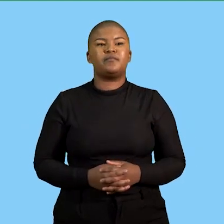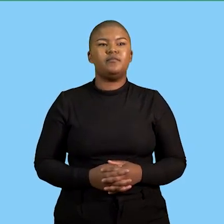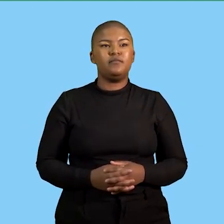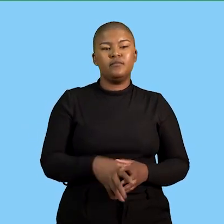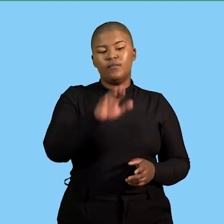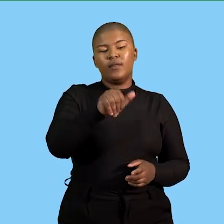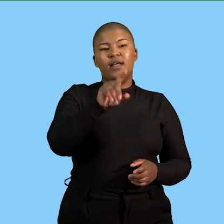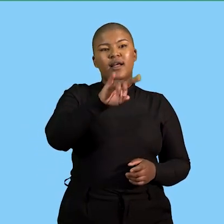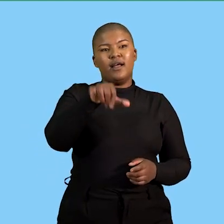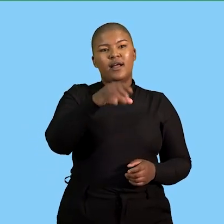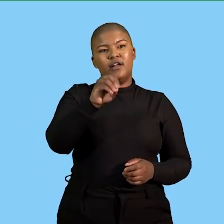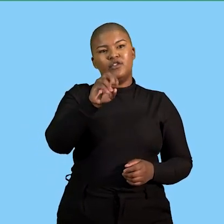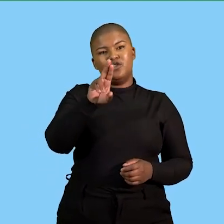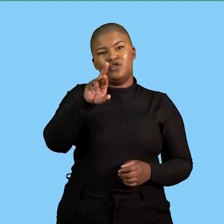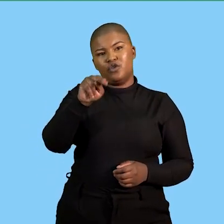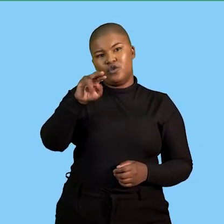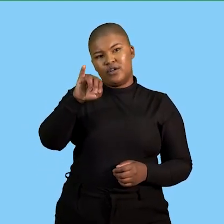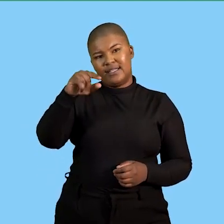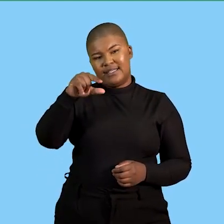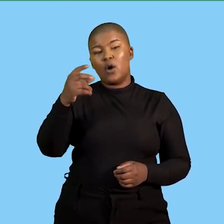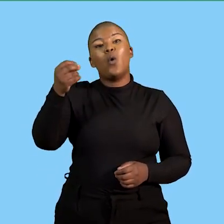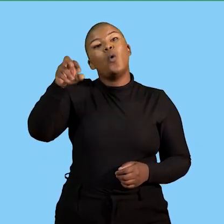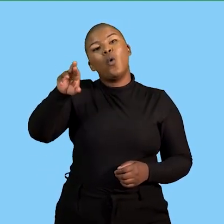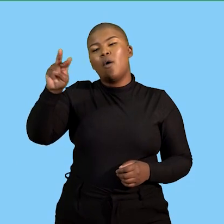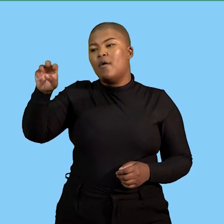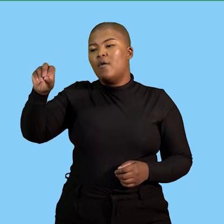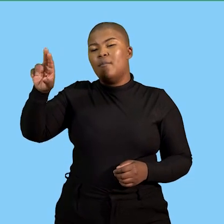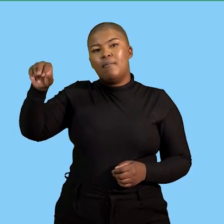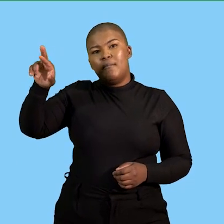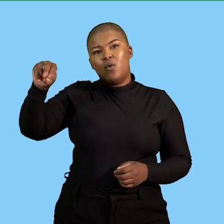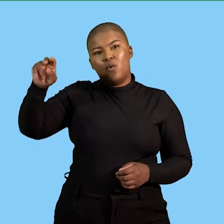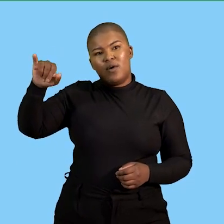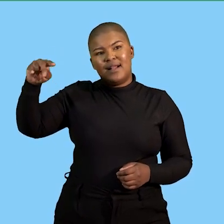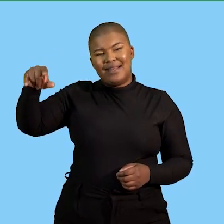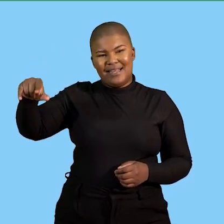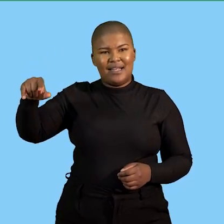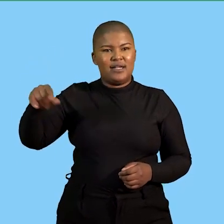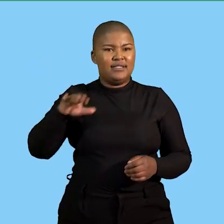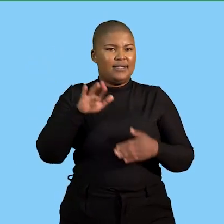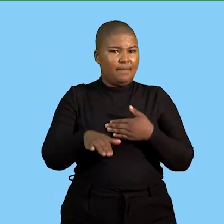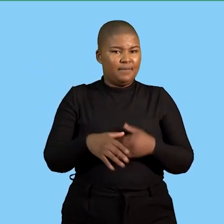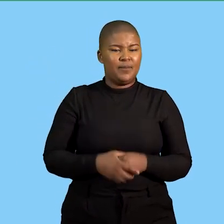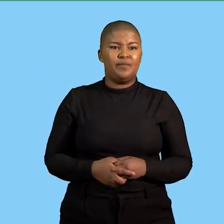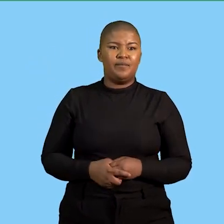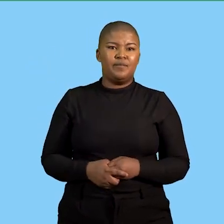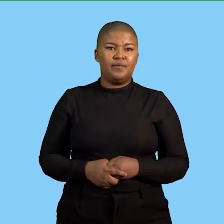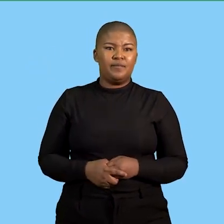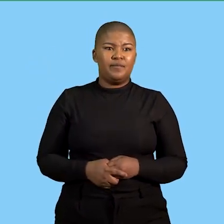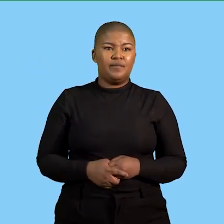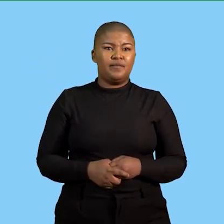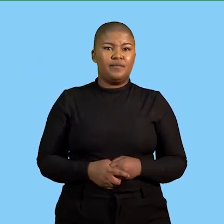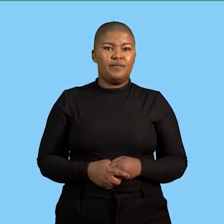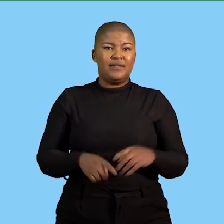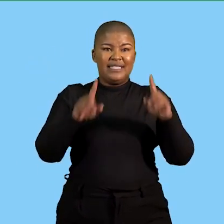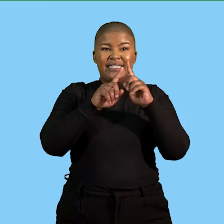What actually happens now in this stage is that this stage is where a team is about to dissolve, but